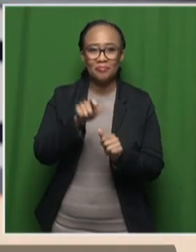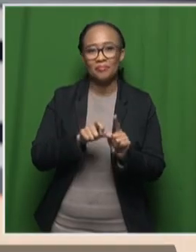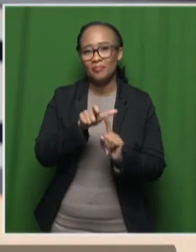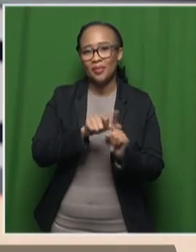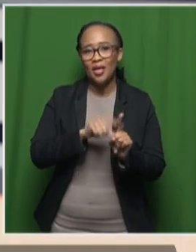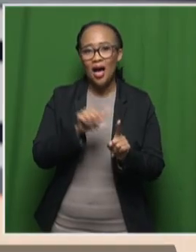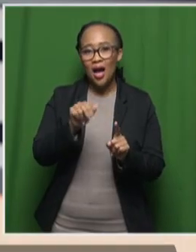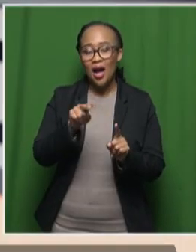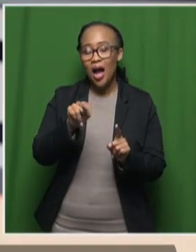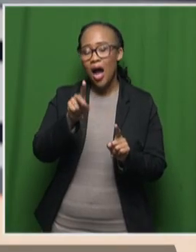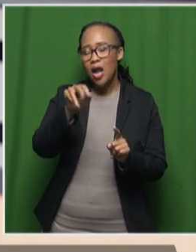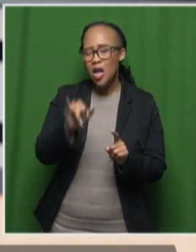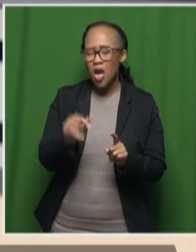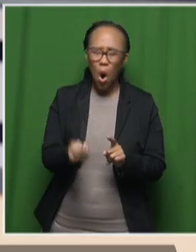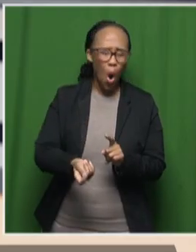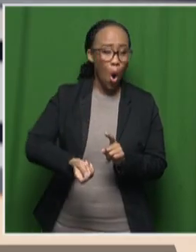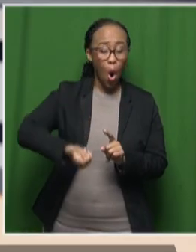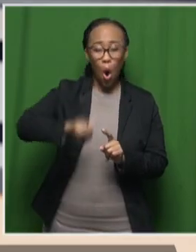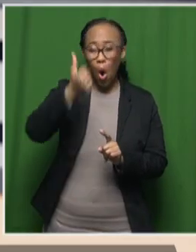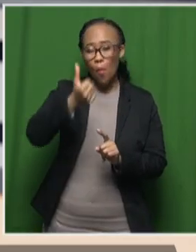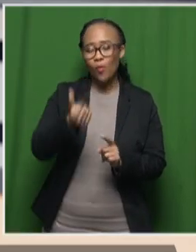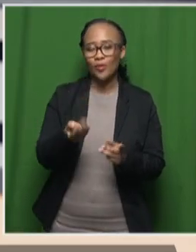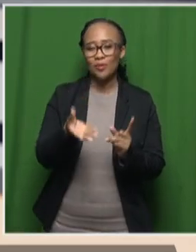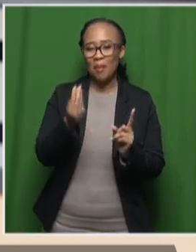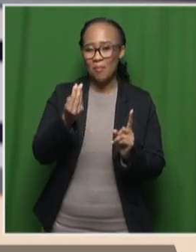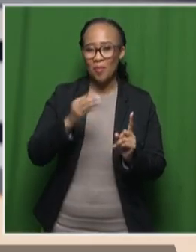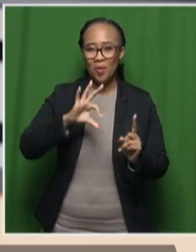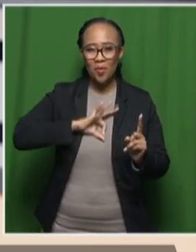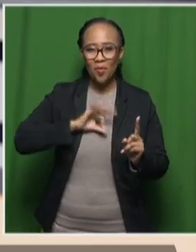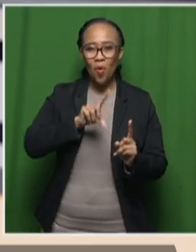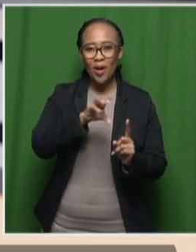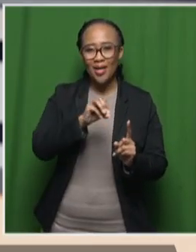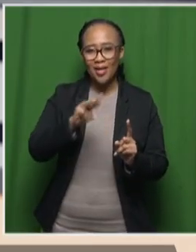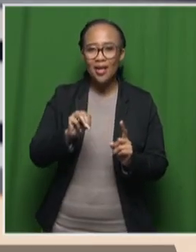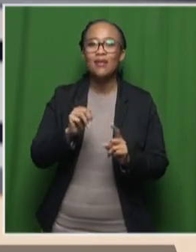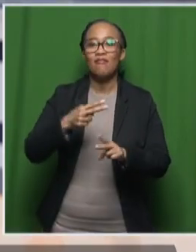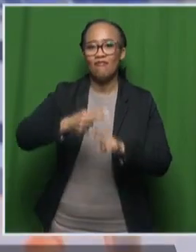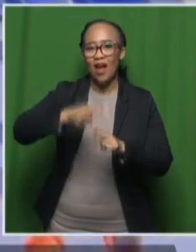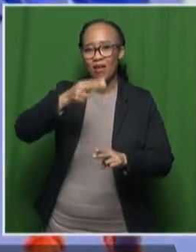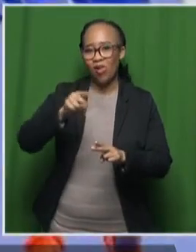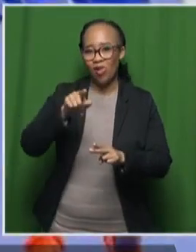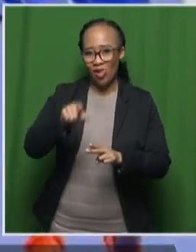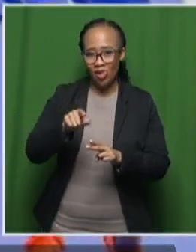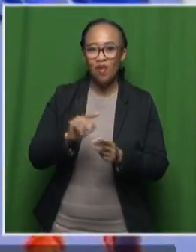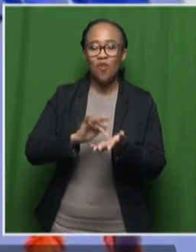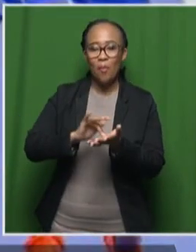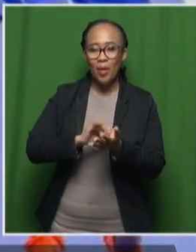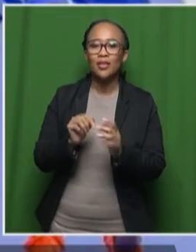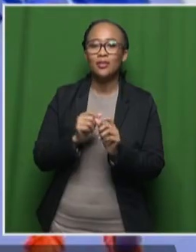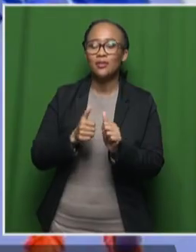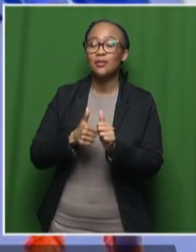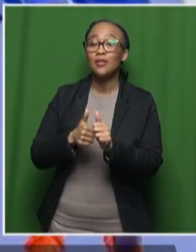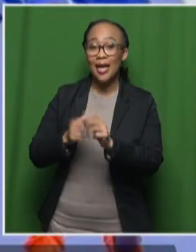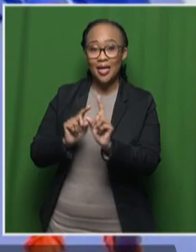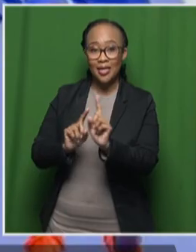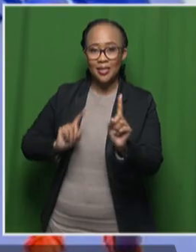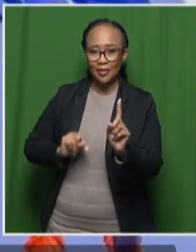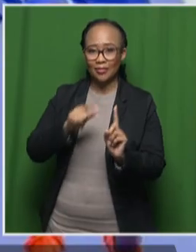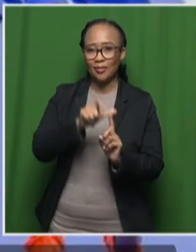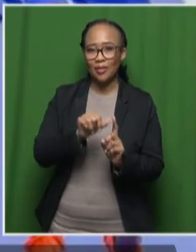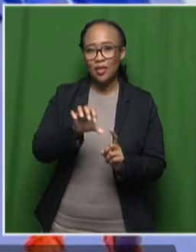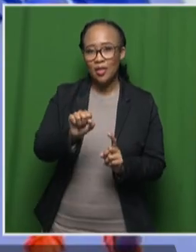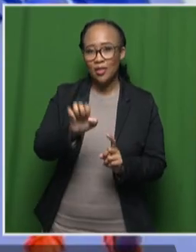to finally getting a medal in the 100-meter final. Middle distance star Prudence Sekgodiso cruised